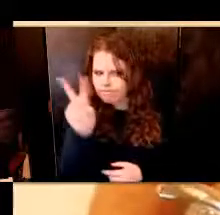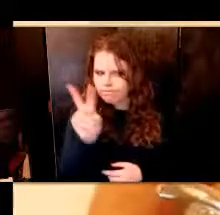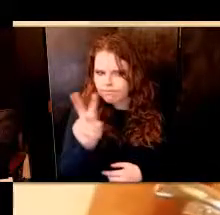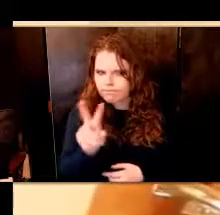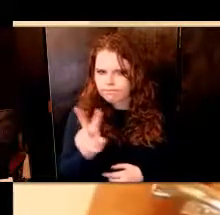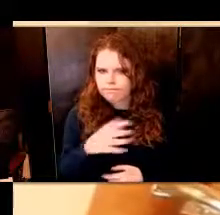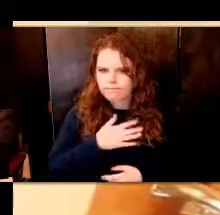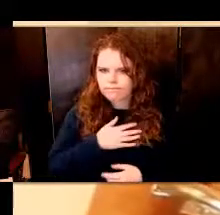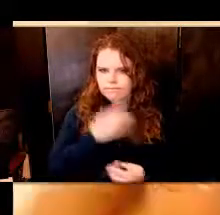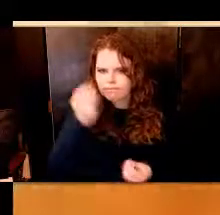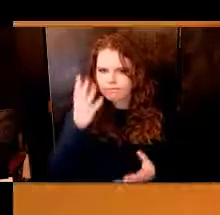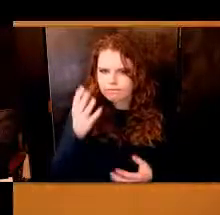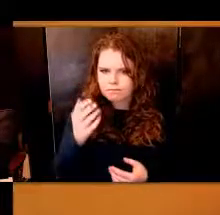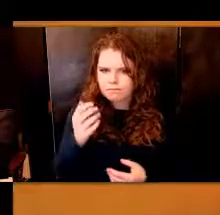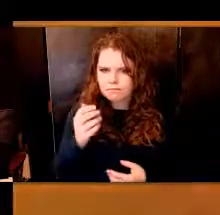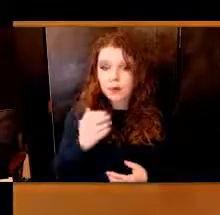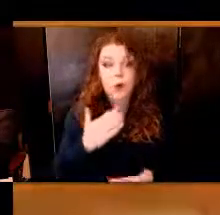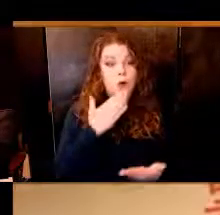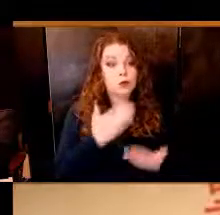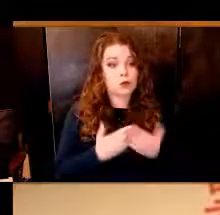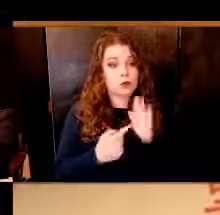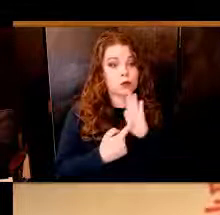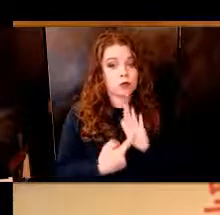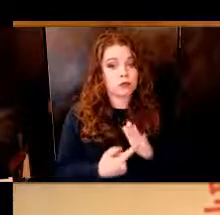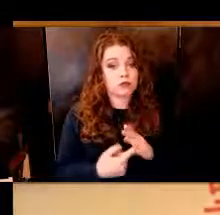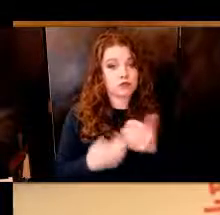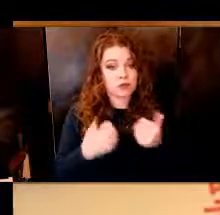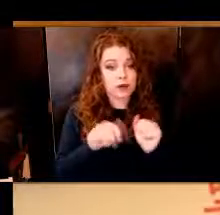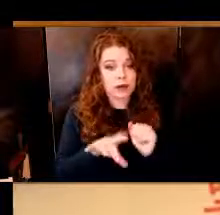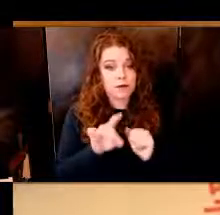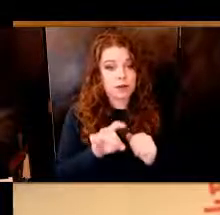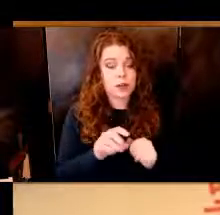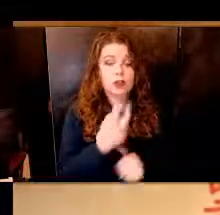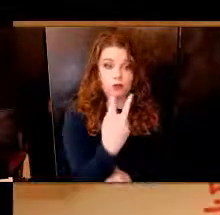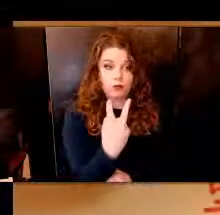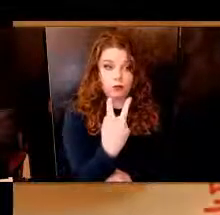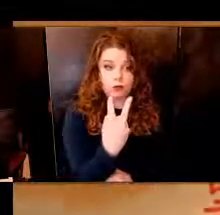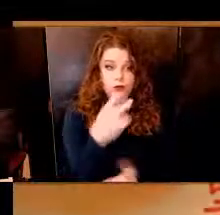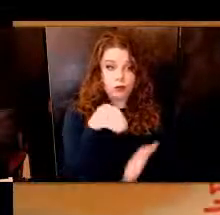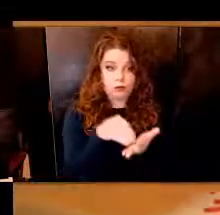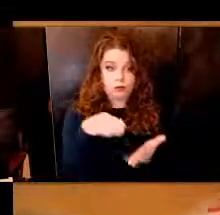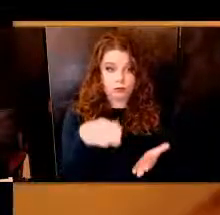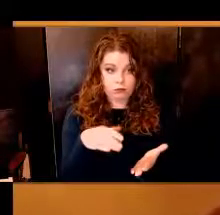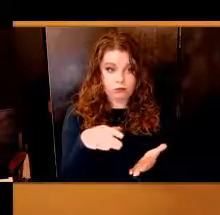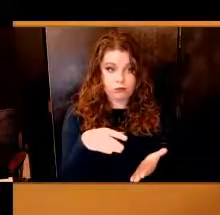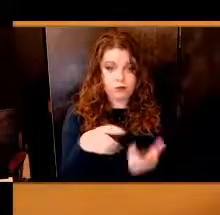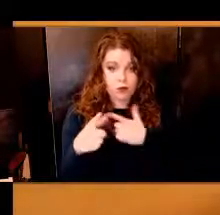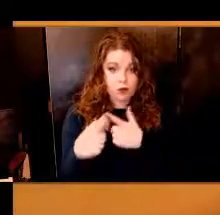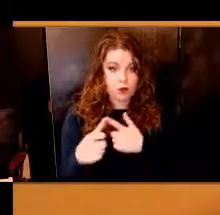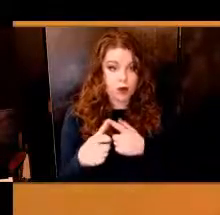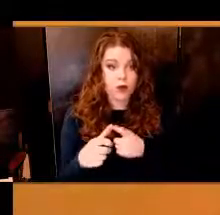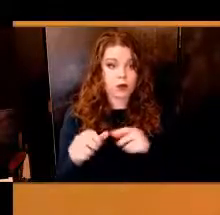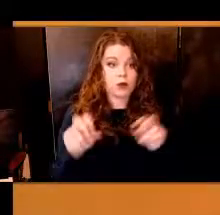through my data here, it gave me a good indicator at my question that I'm looking for 2 students that ran 2